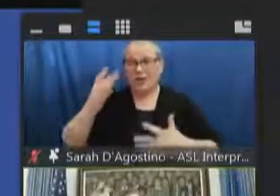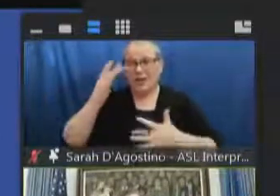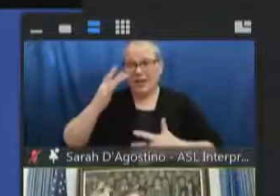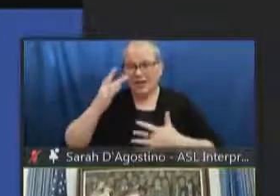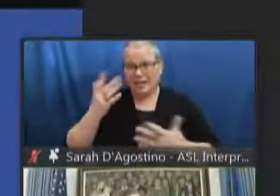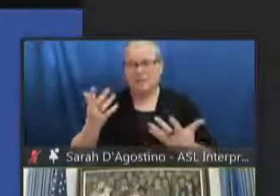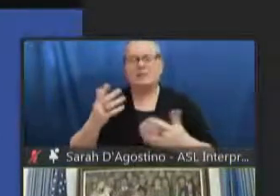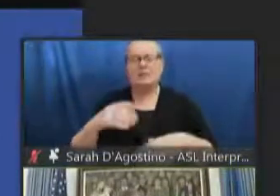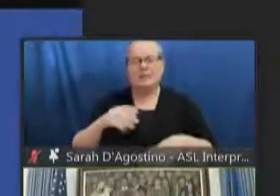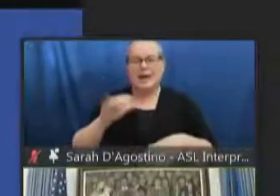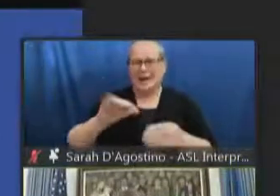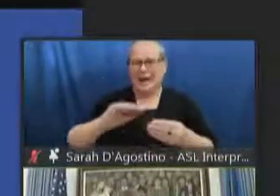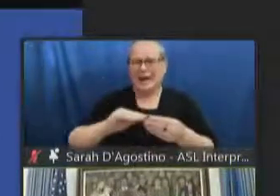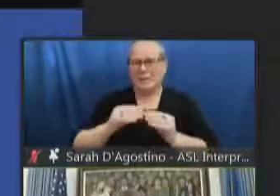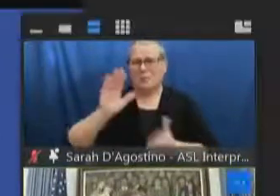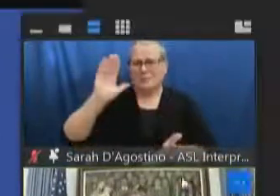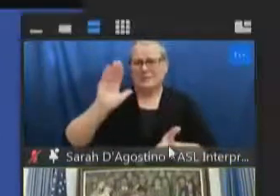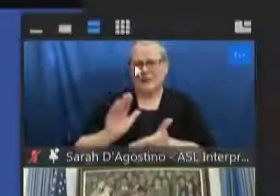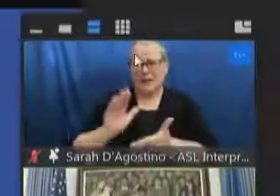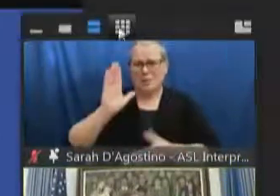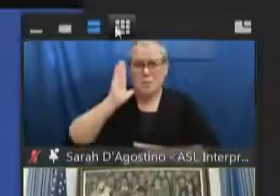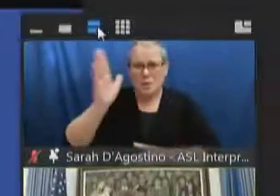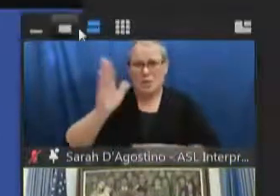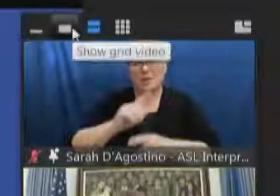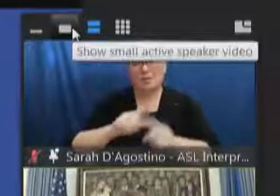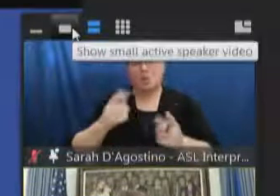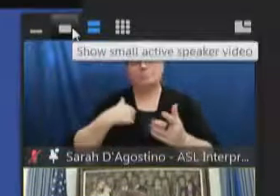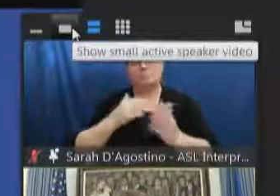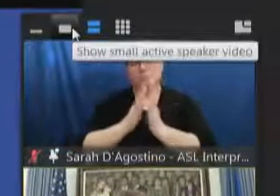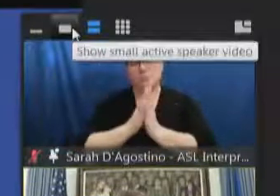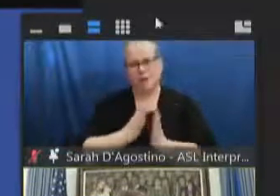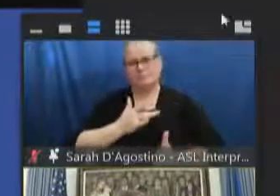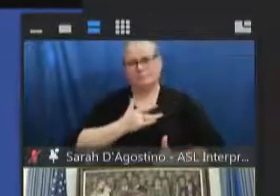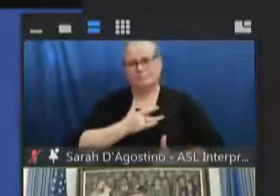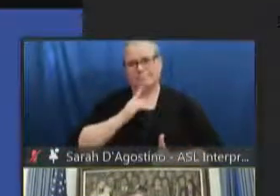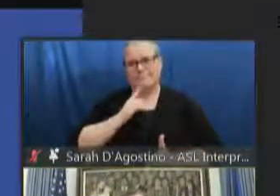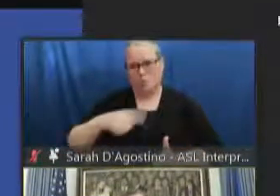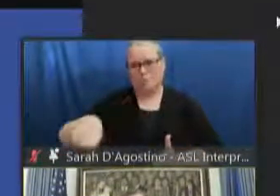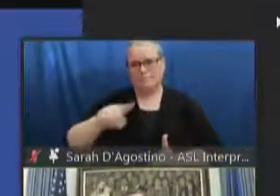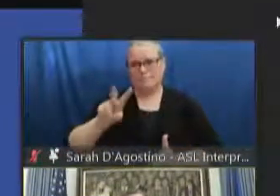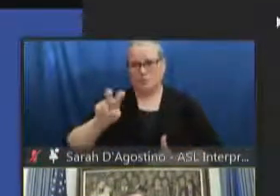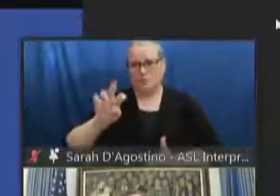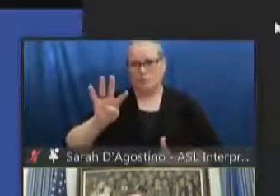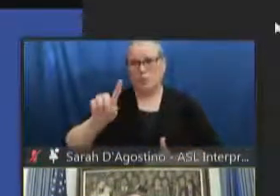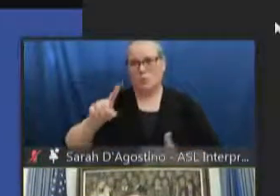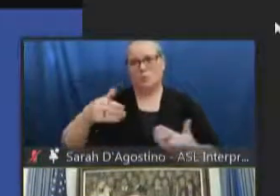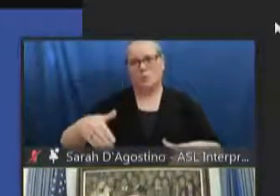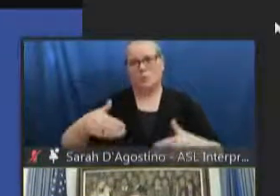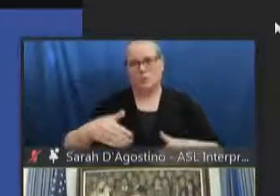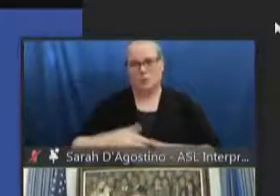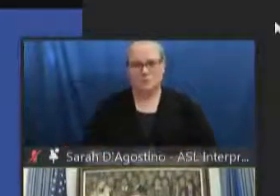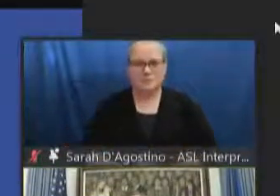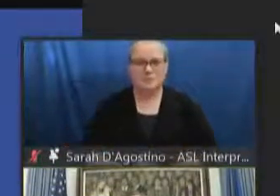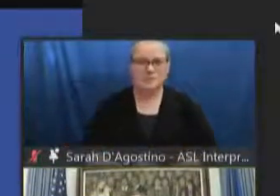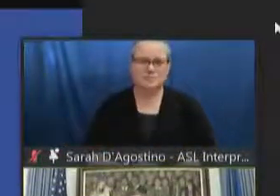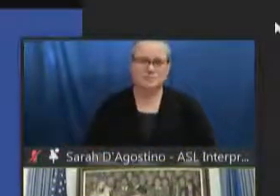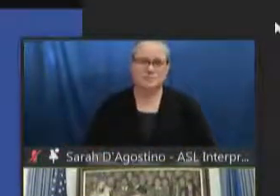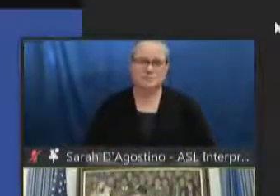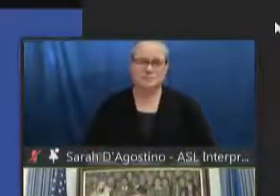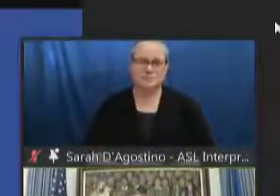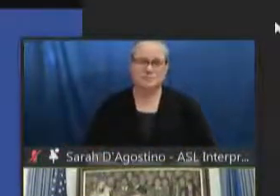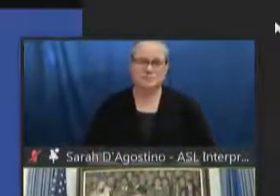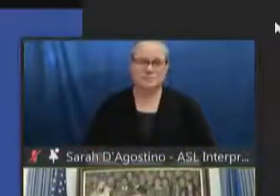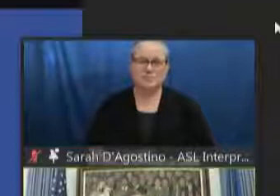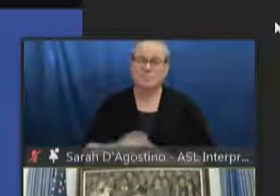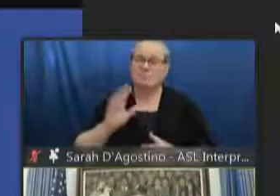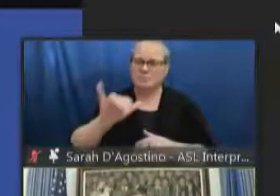down, but all our prayers. Next up, the Omicron impact and last winter's surge. This is sort